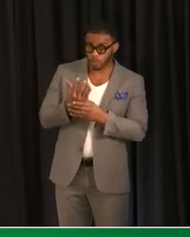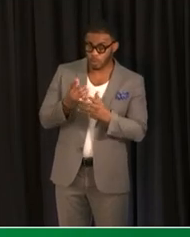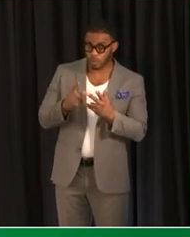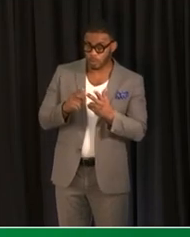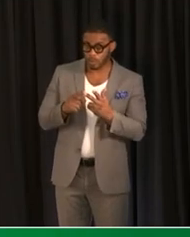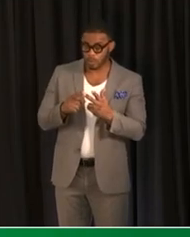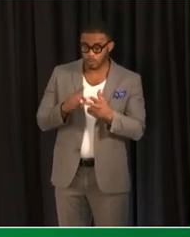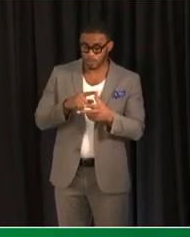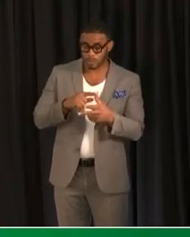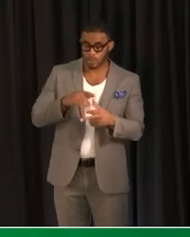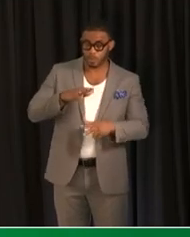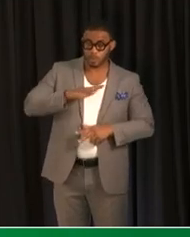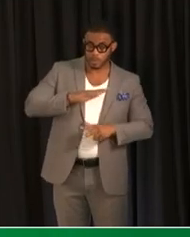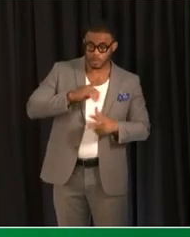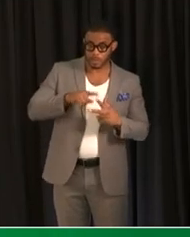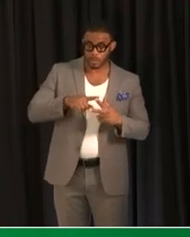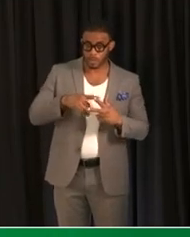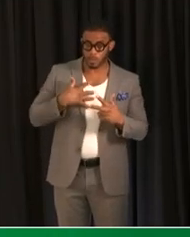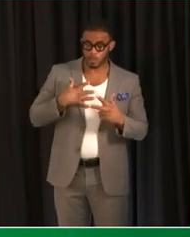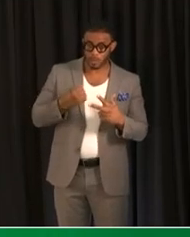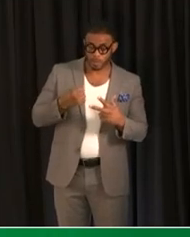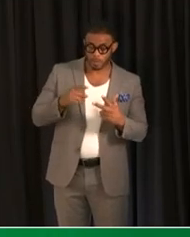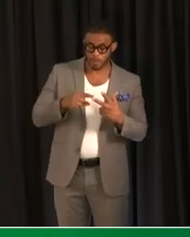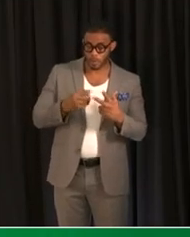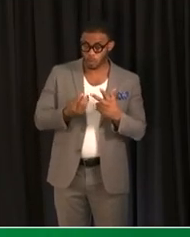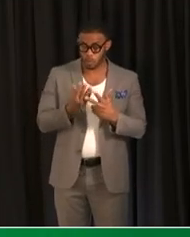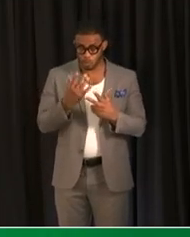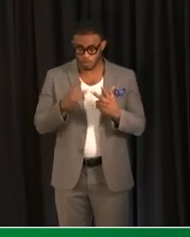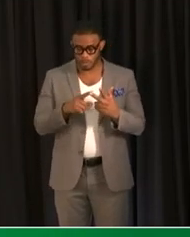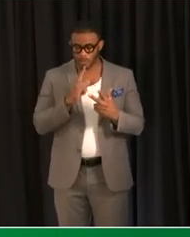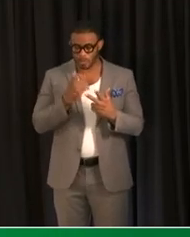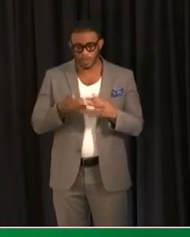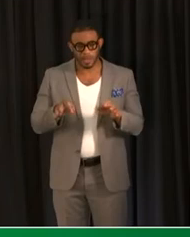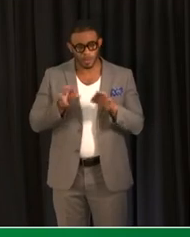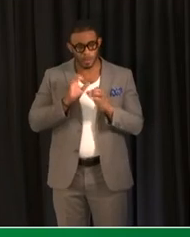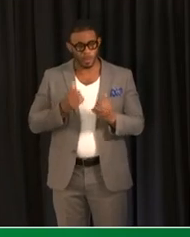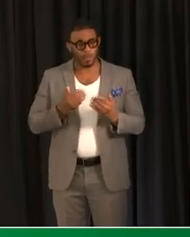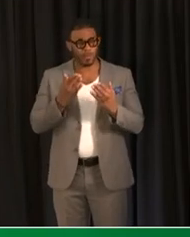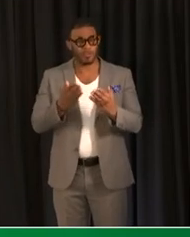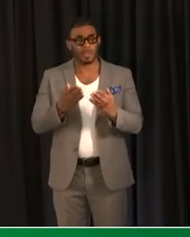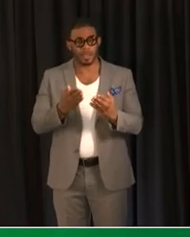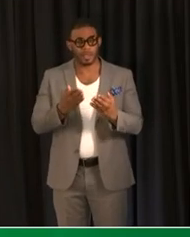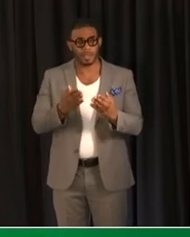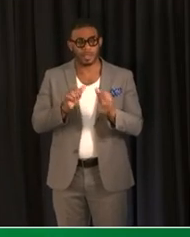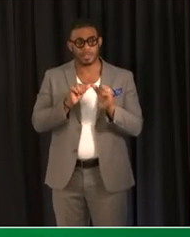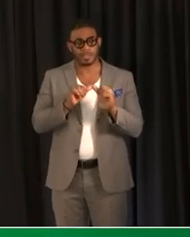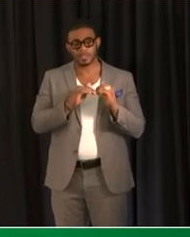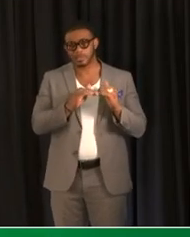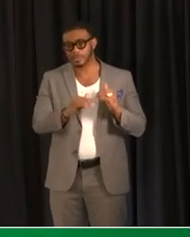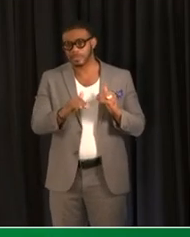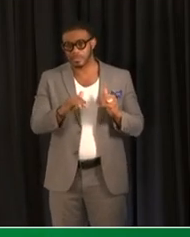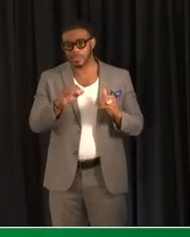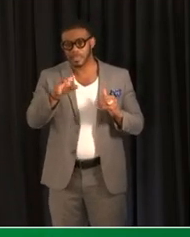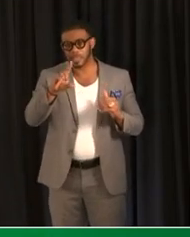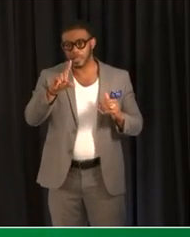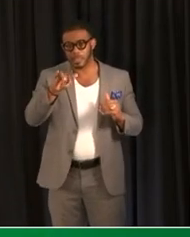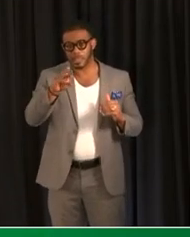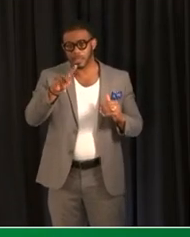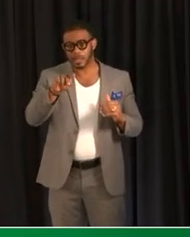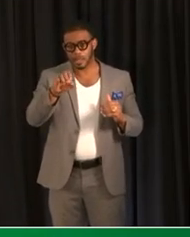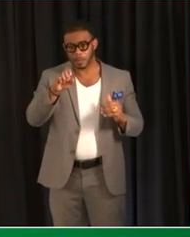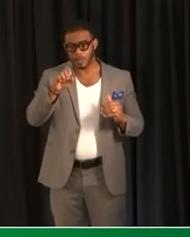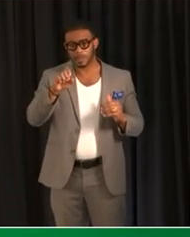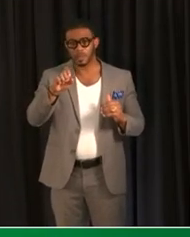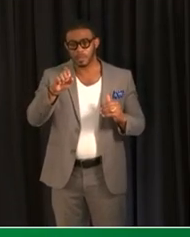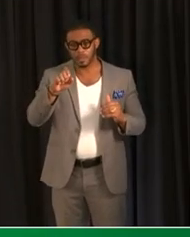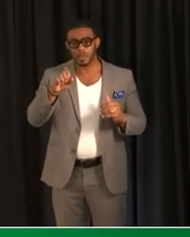growth, once we are moving through recovery, it's really important that we provide a consistent climate for